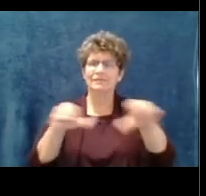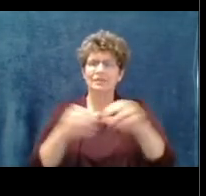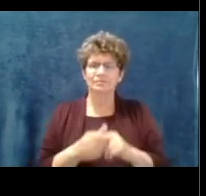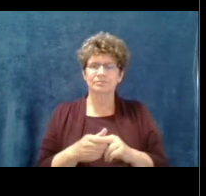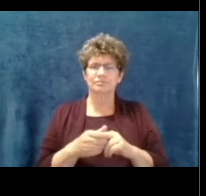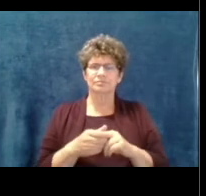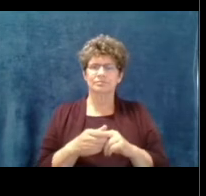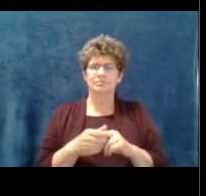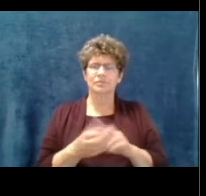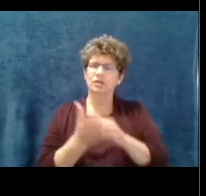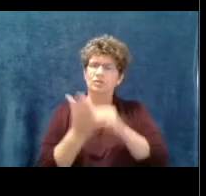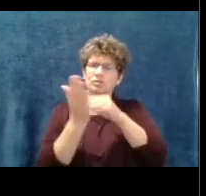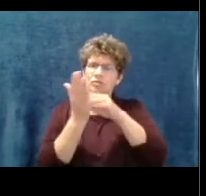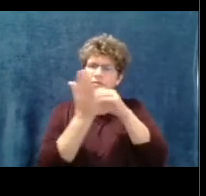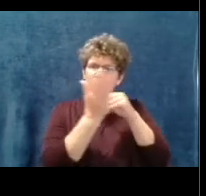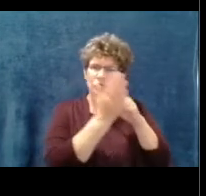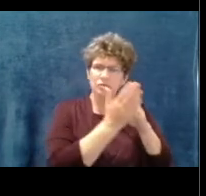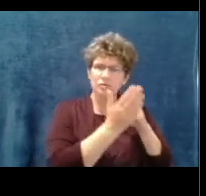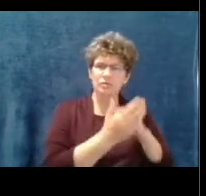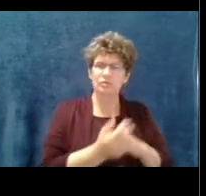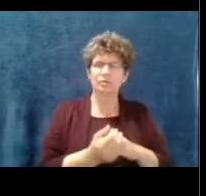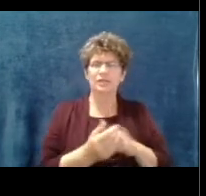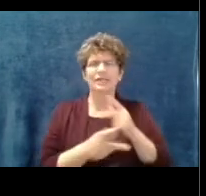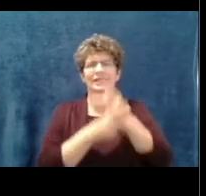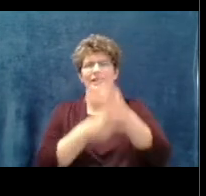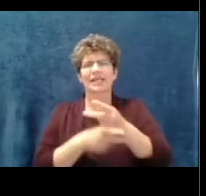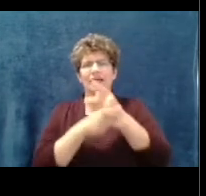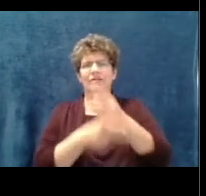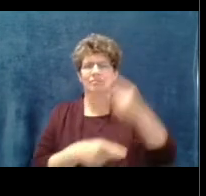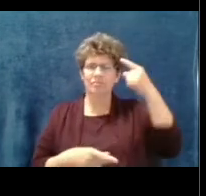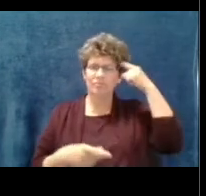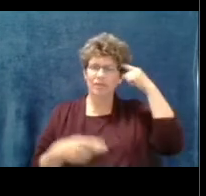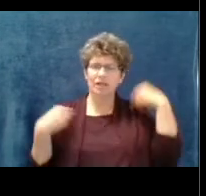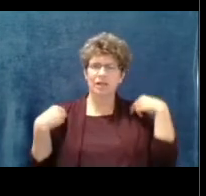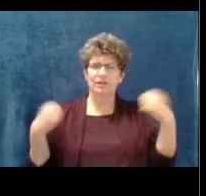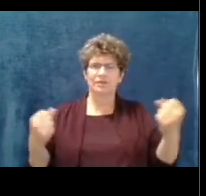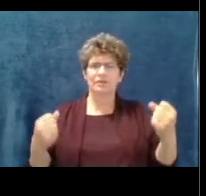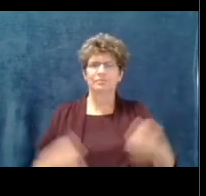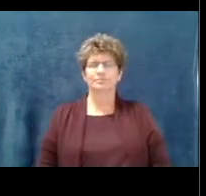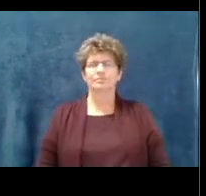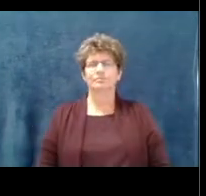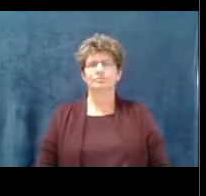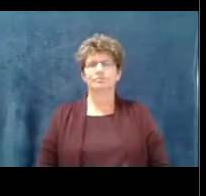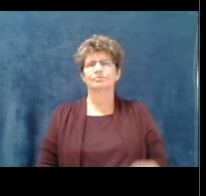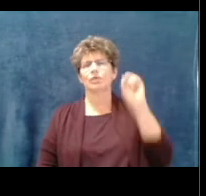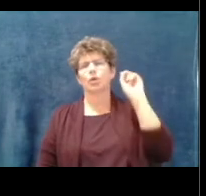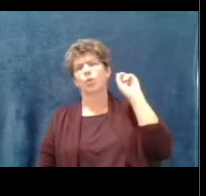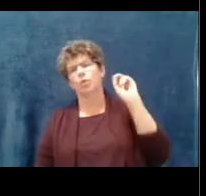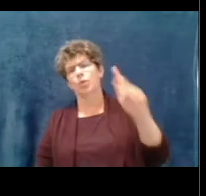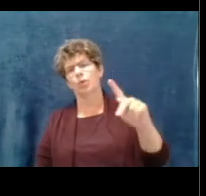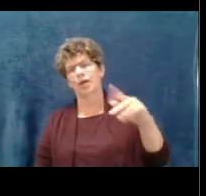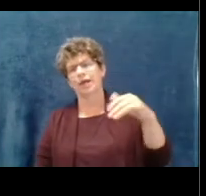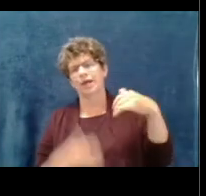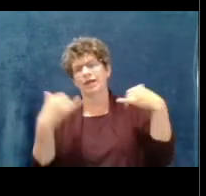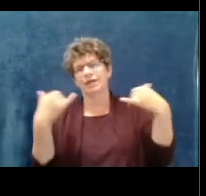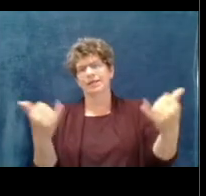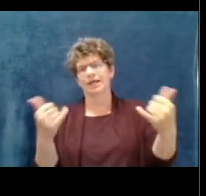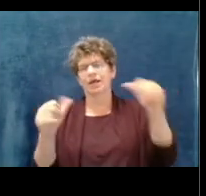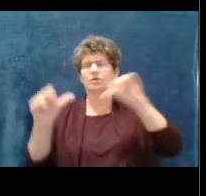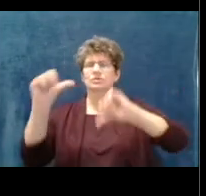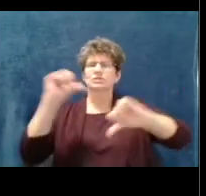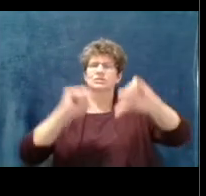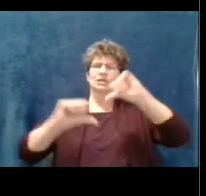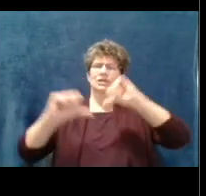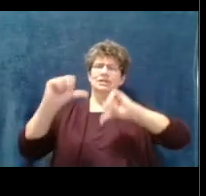care of our mental health. Okay, what's the science behind this? Why am I telling you that